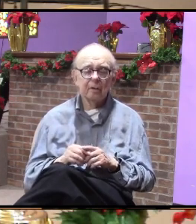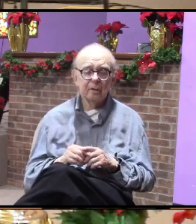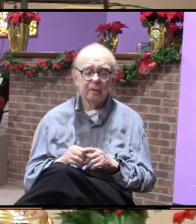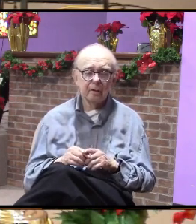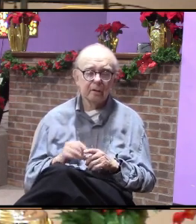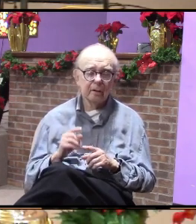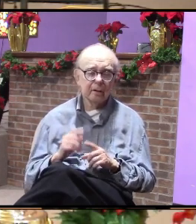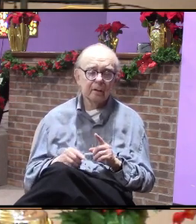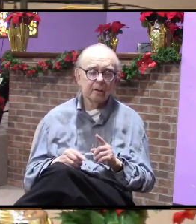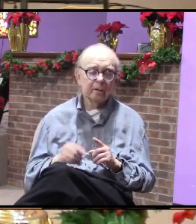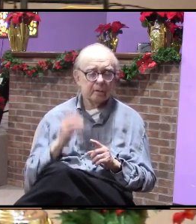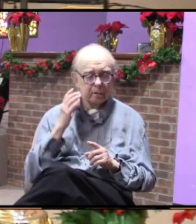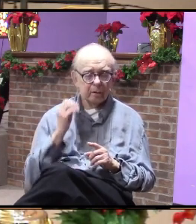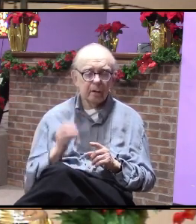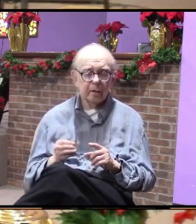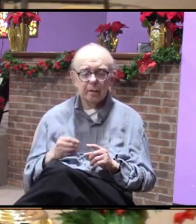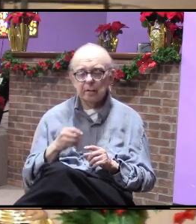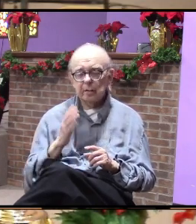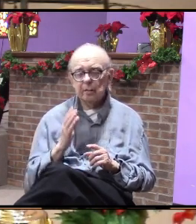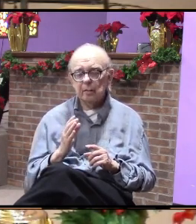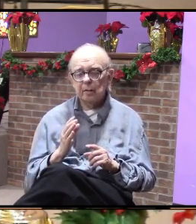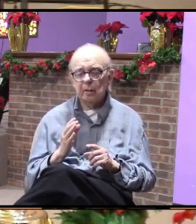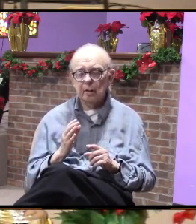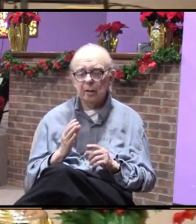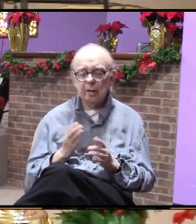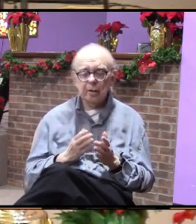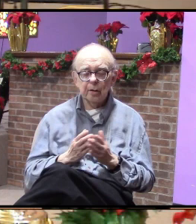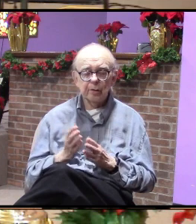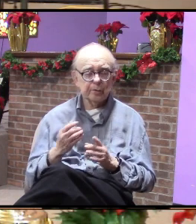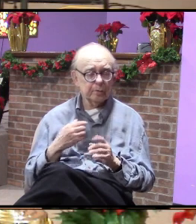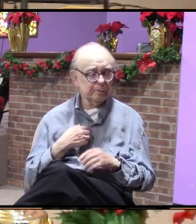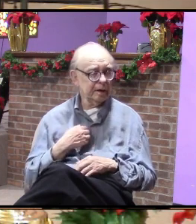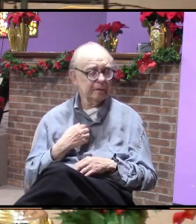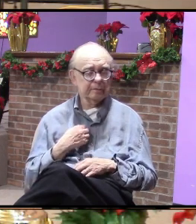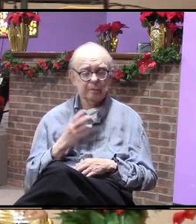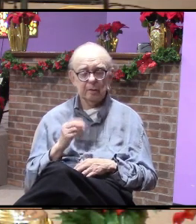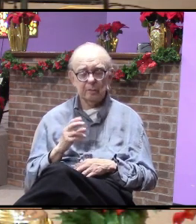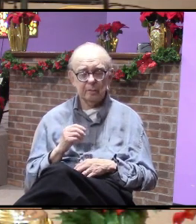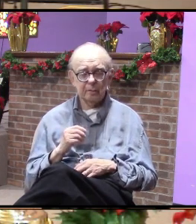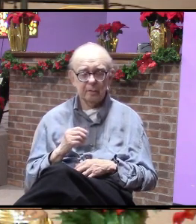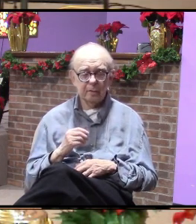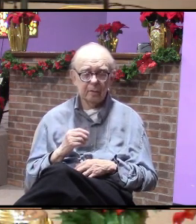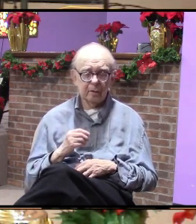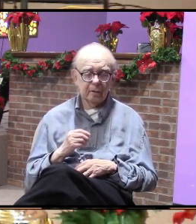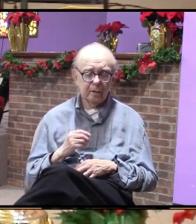You can't experience God through me.